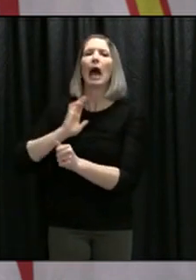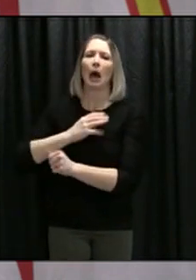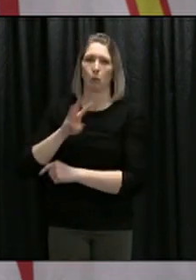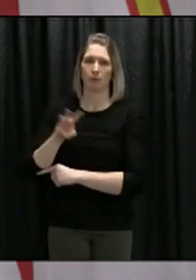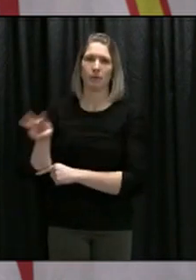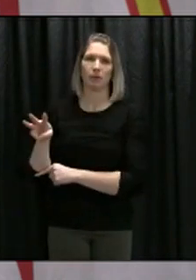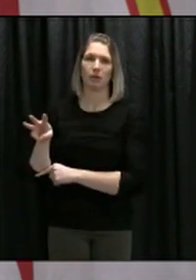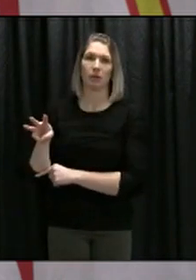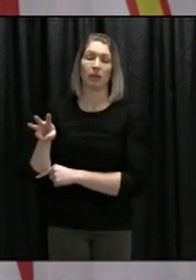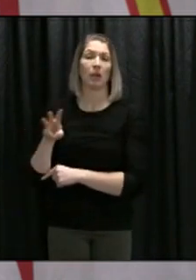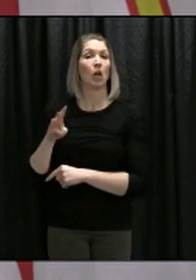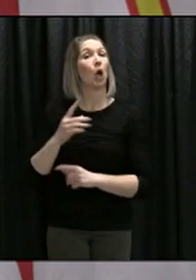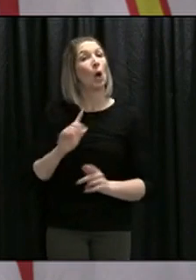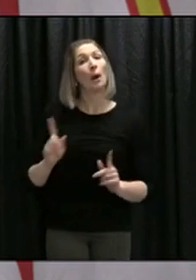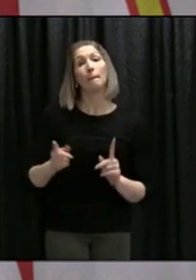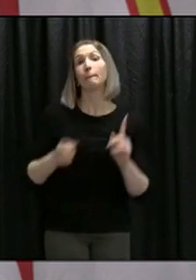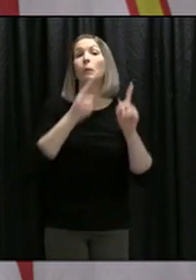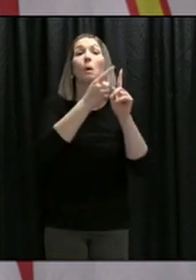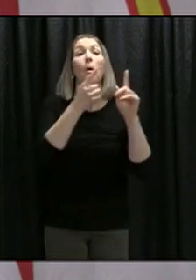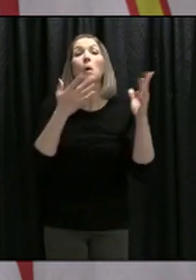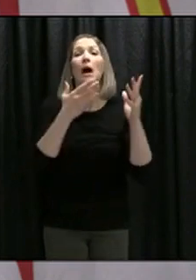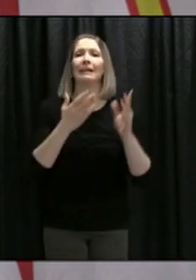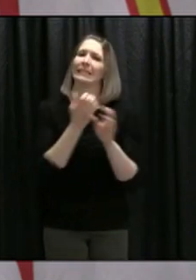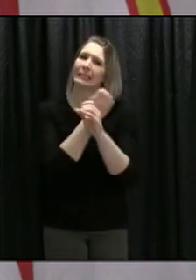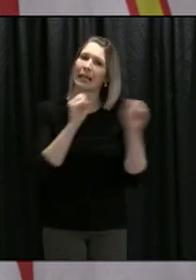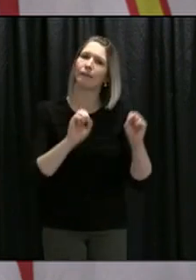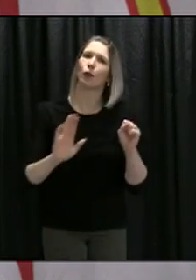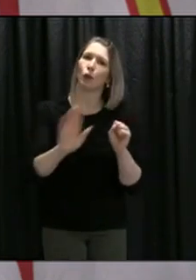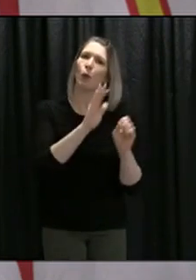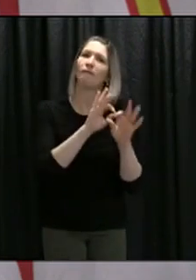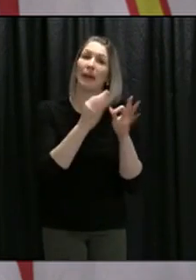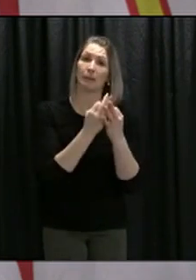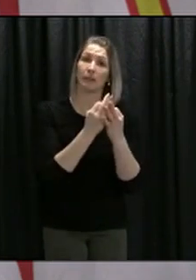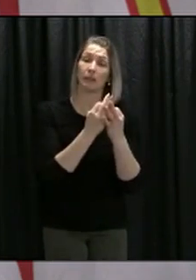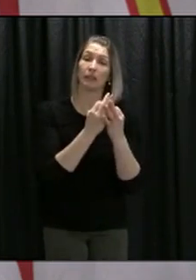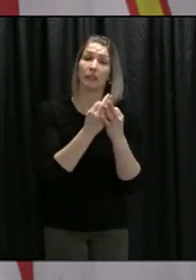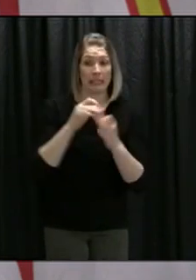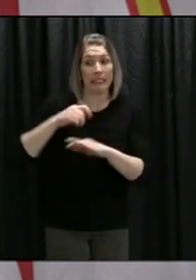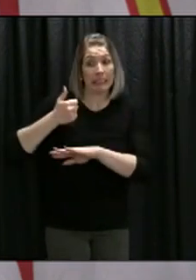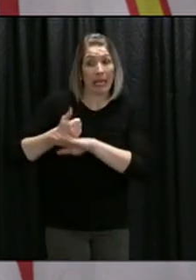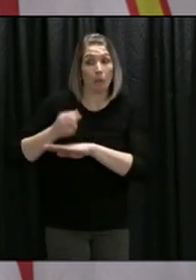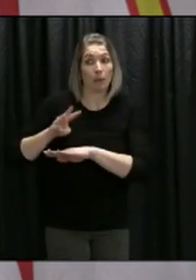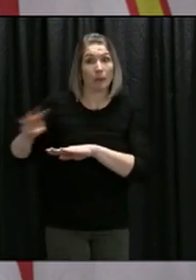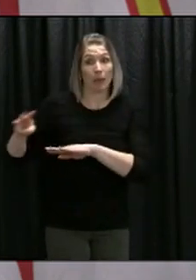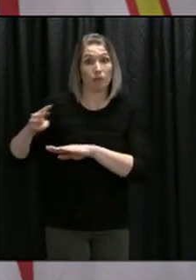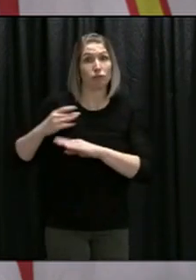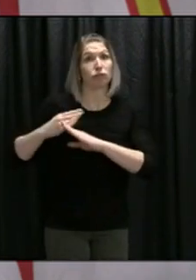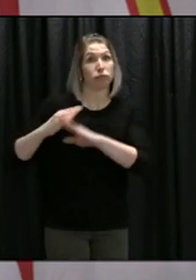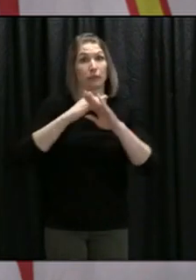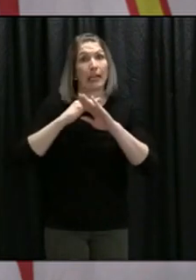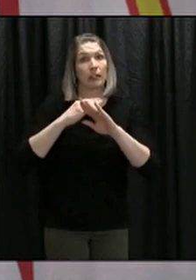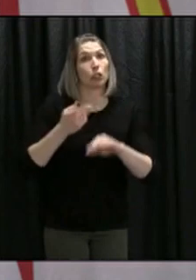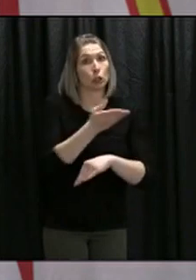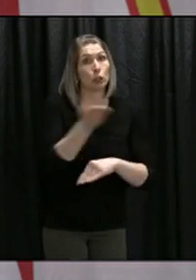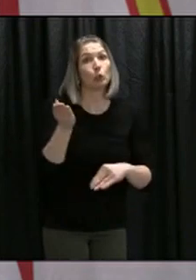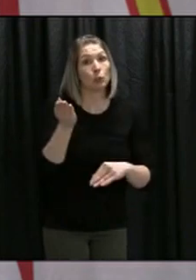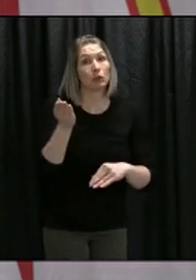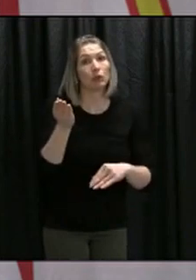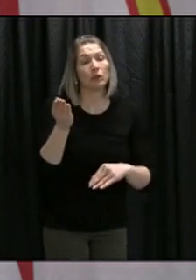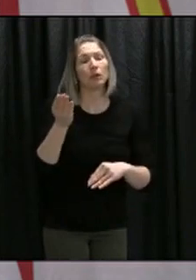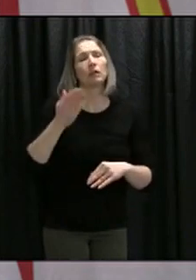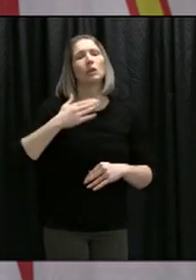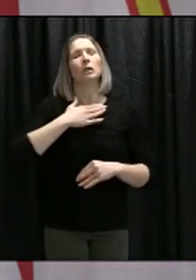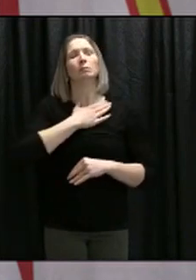of your family and those around you. So they are put there to protect you. So please, do not let